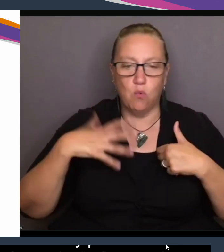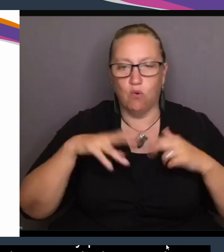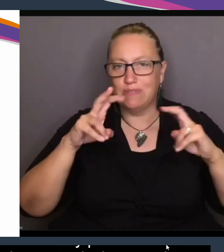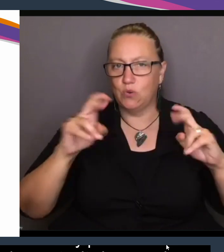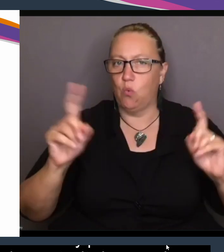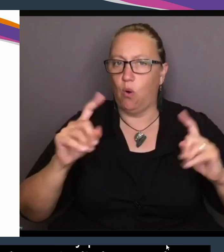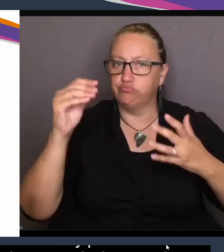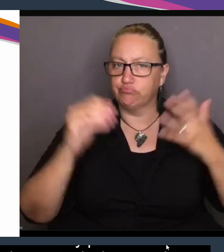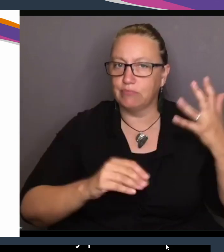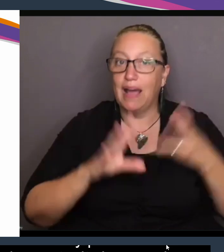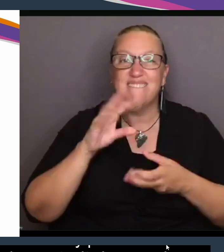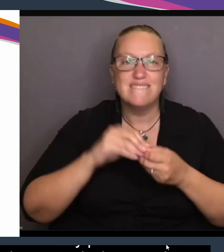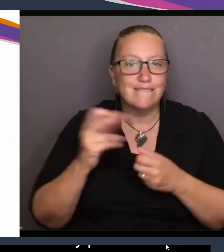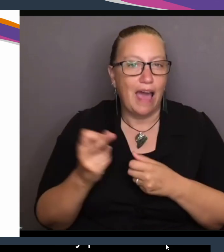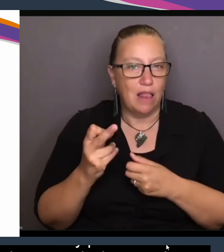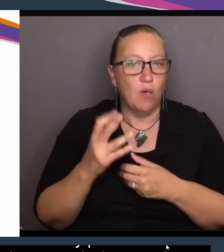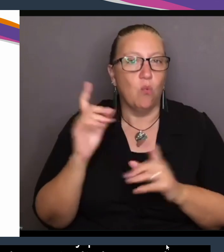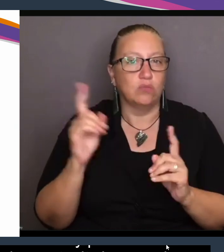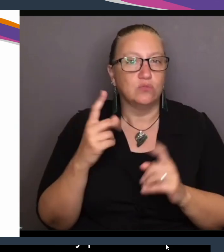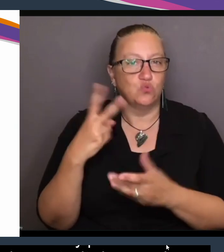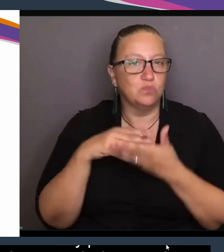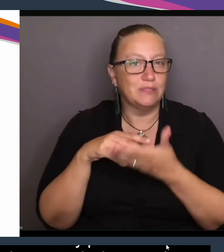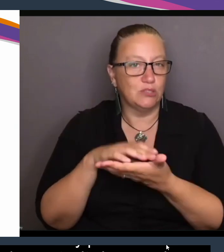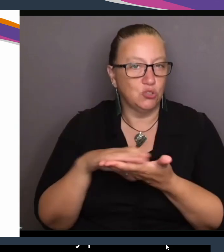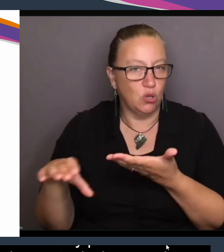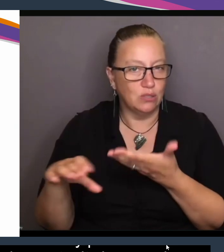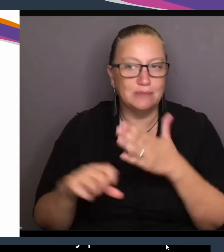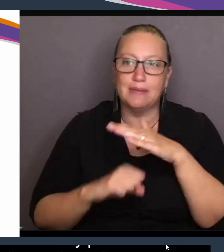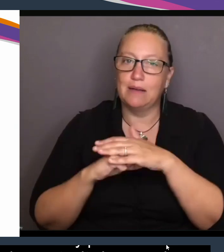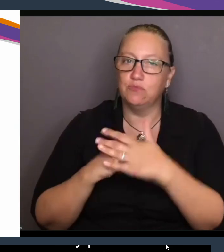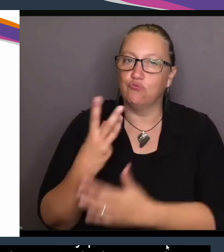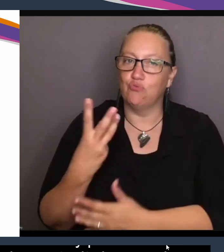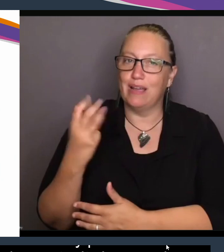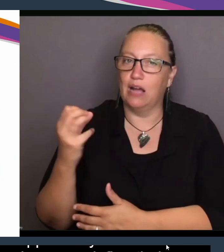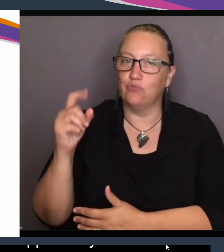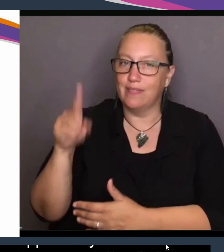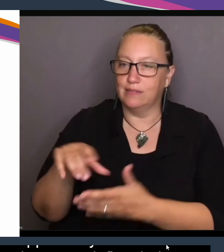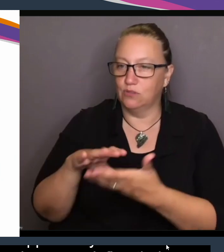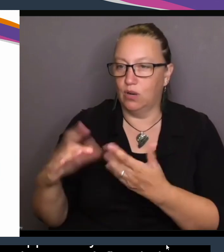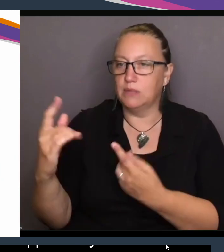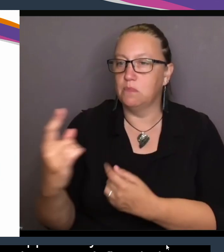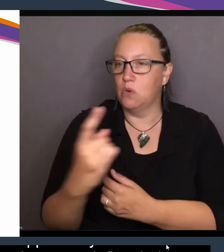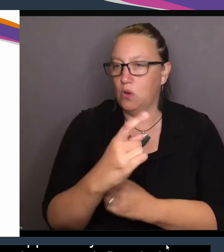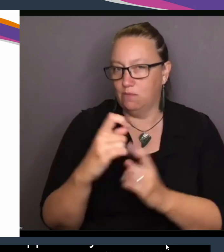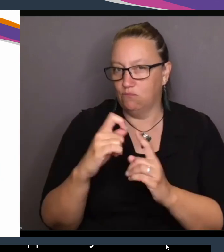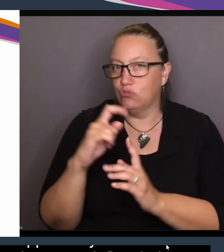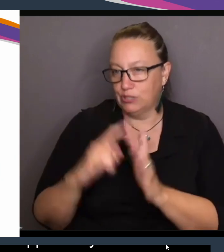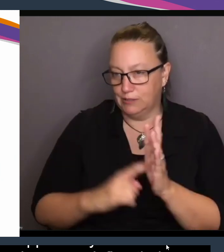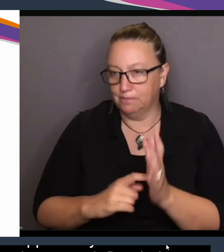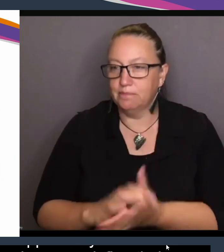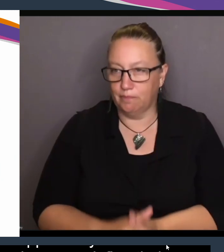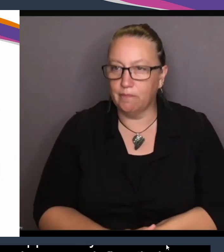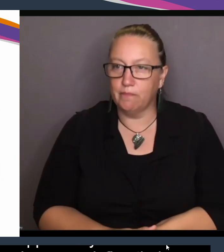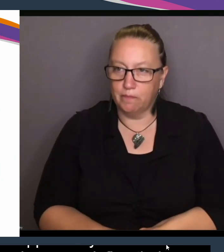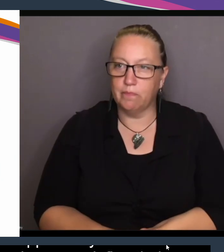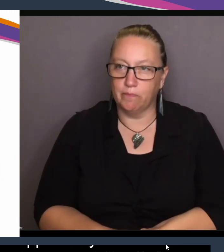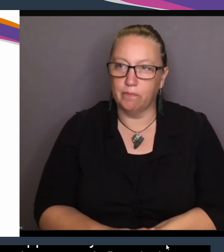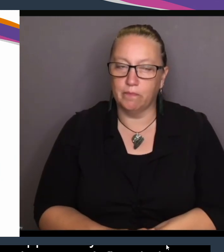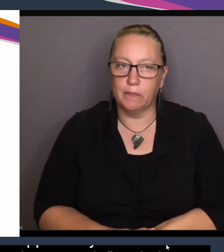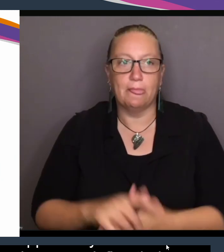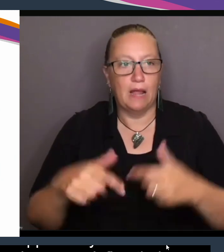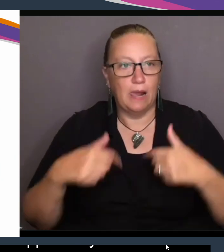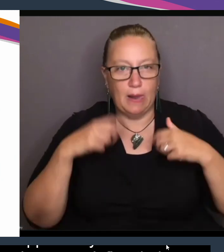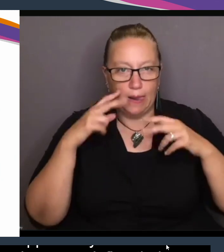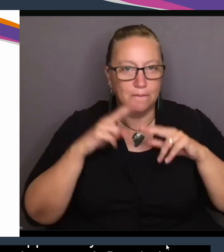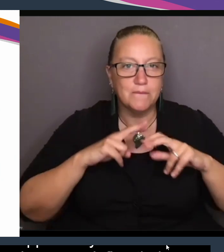$2 million. And again, up to $300,000 per project. As I said before, we are seeking research that